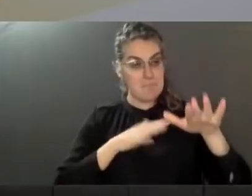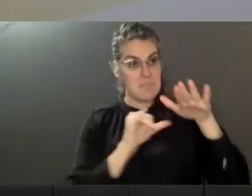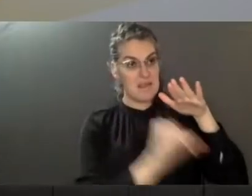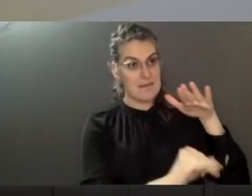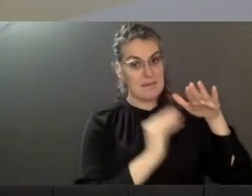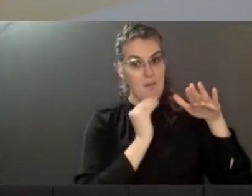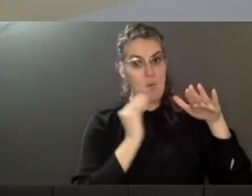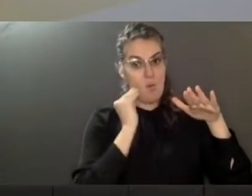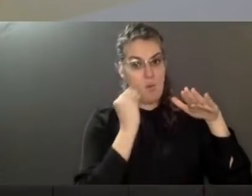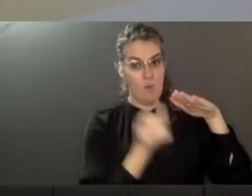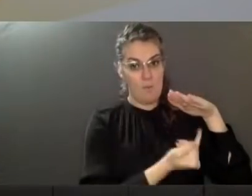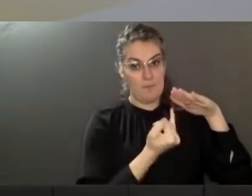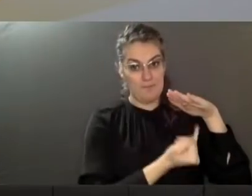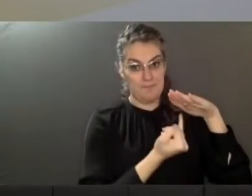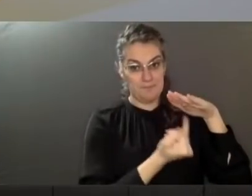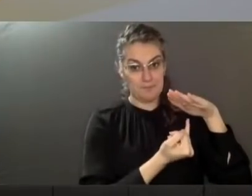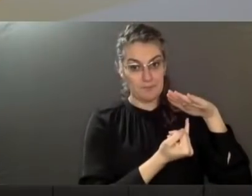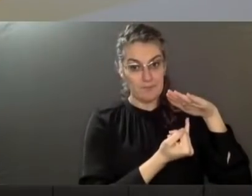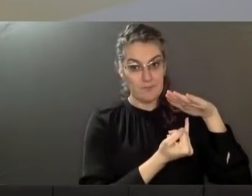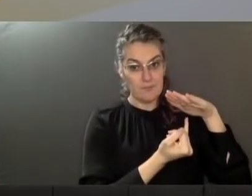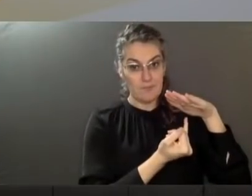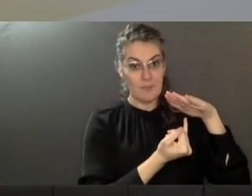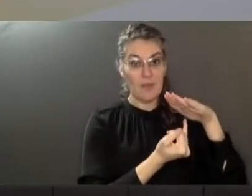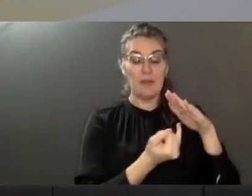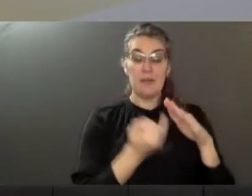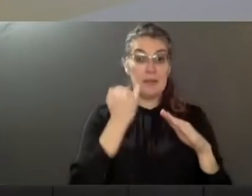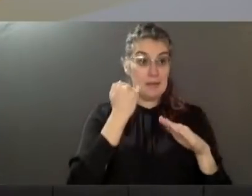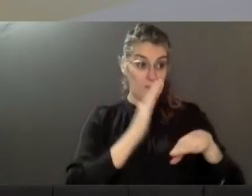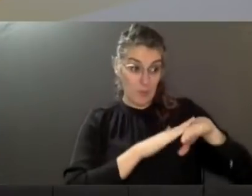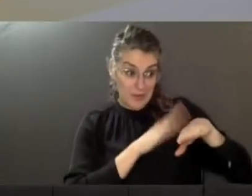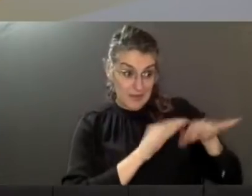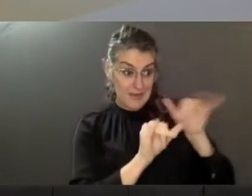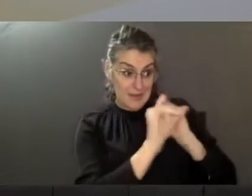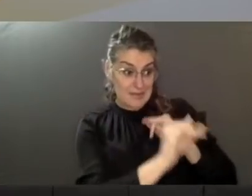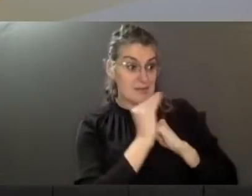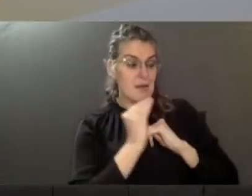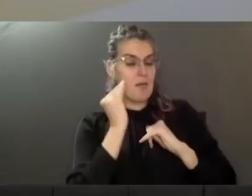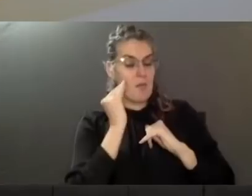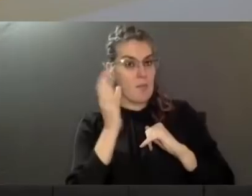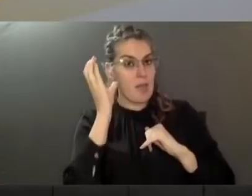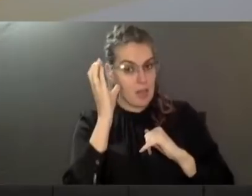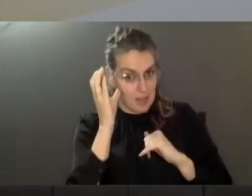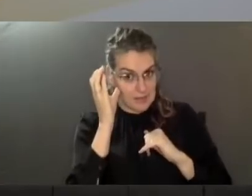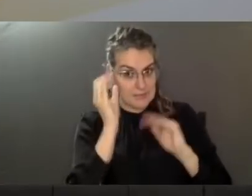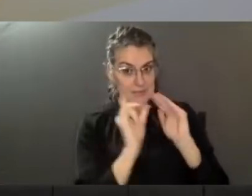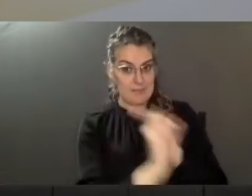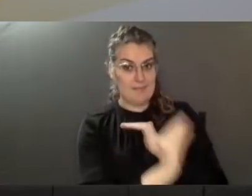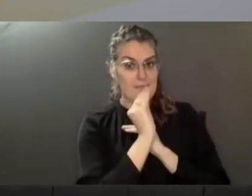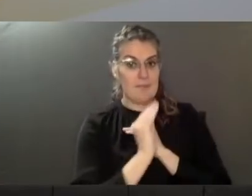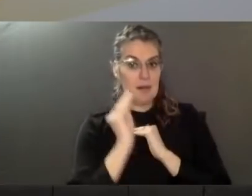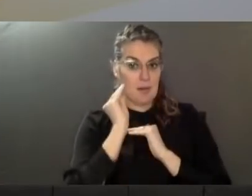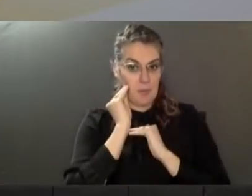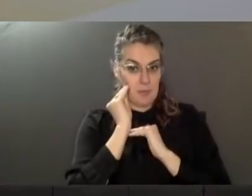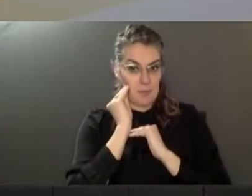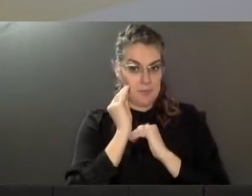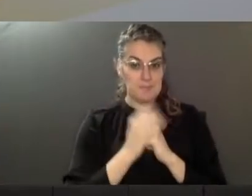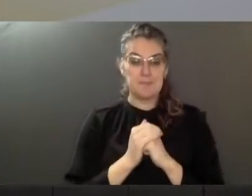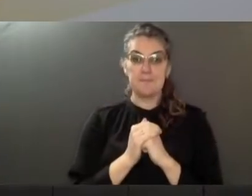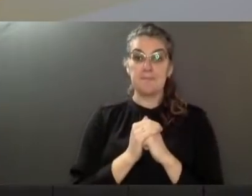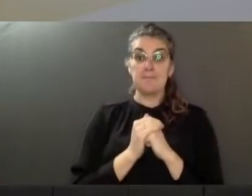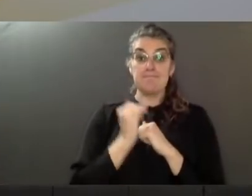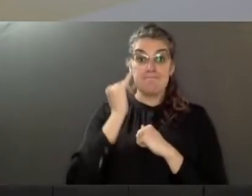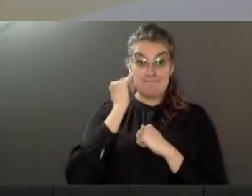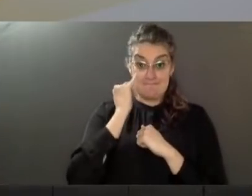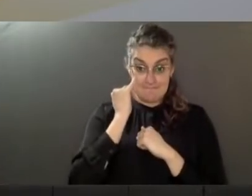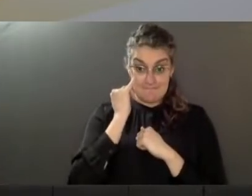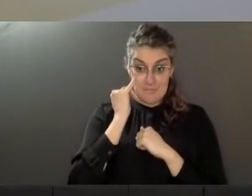isolate, you are required to follow the rules. People returning to PI from out-of-province travel, people diagnosed with COVID-19 and their